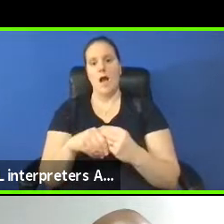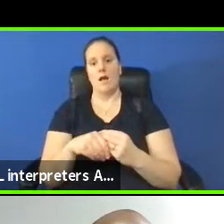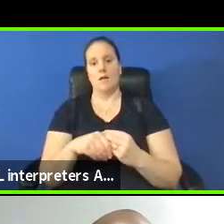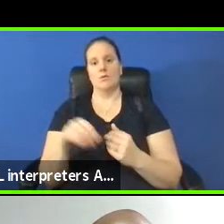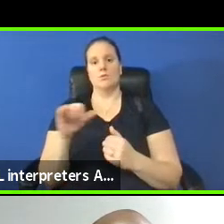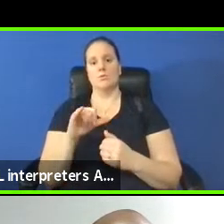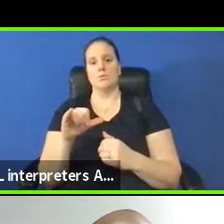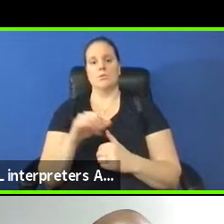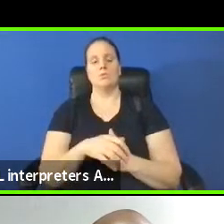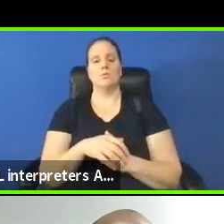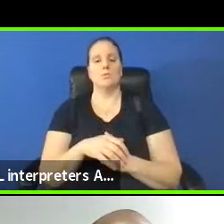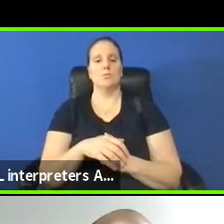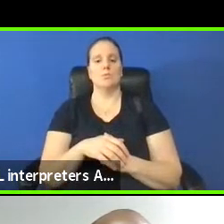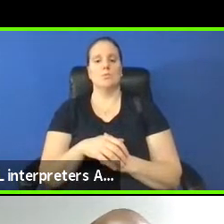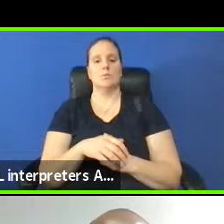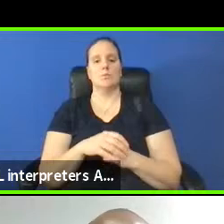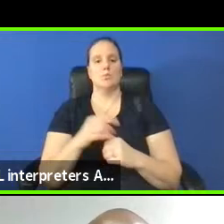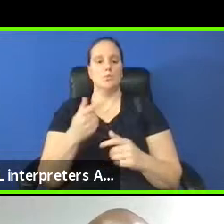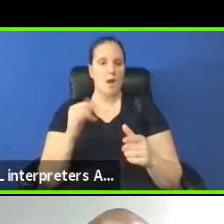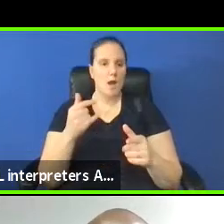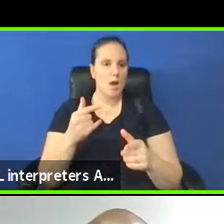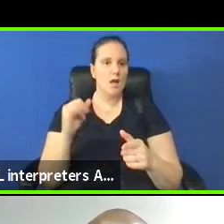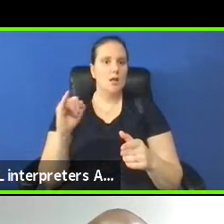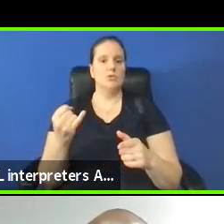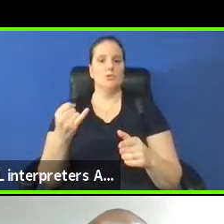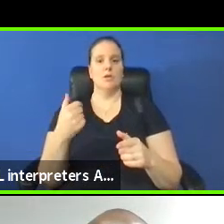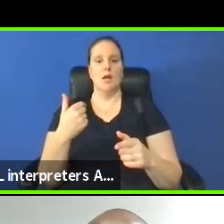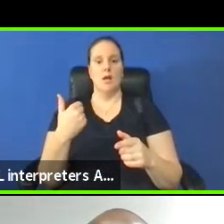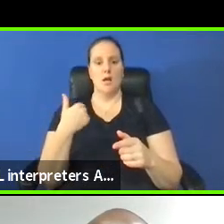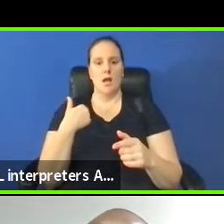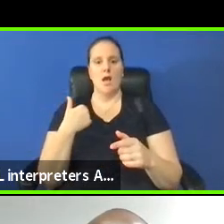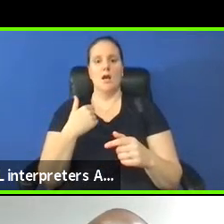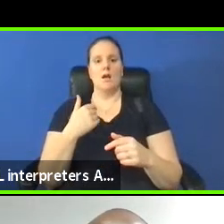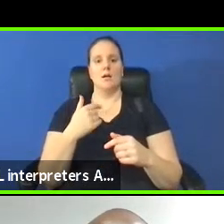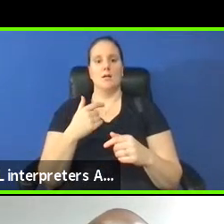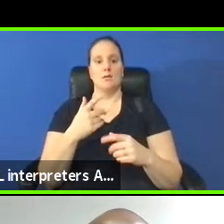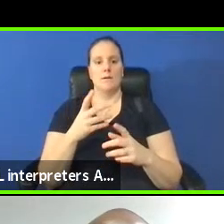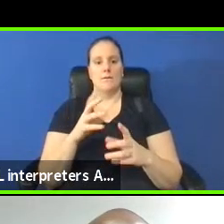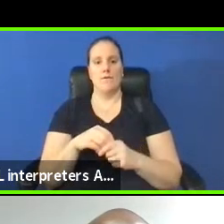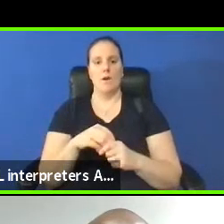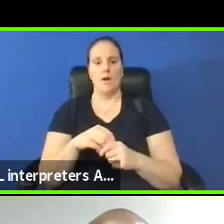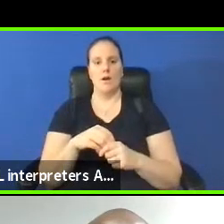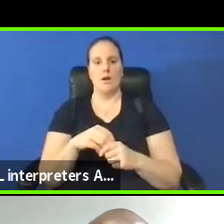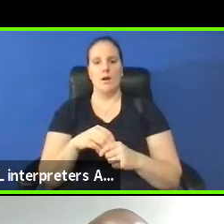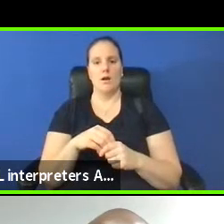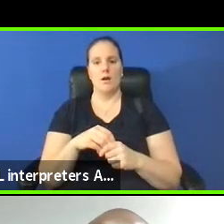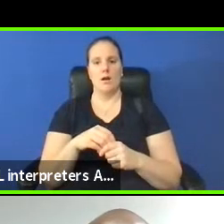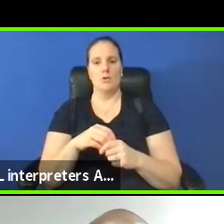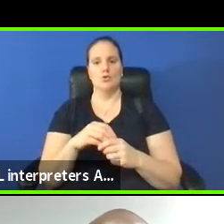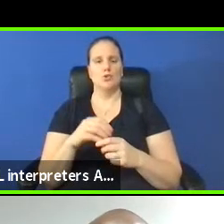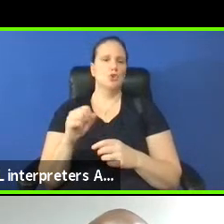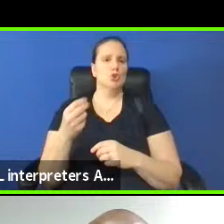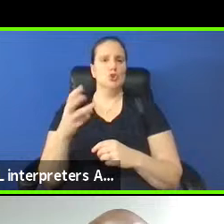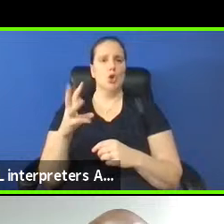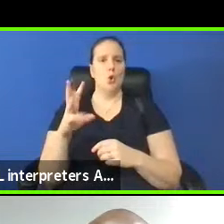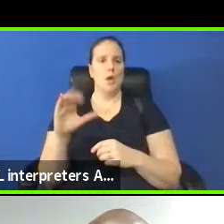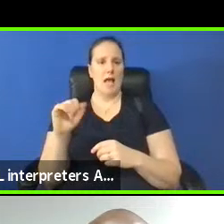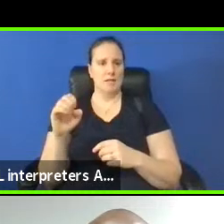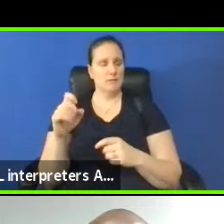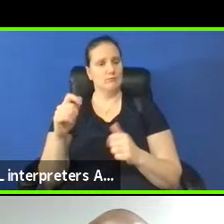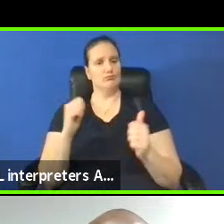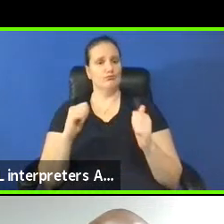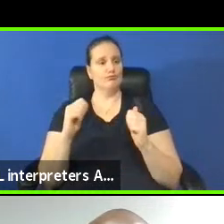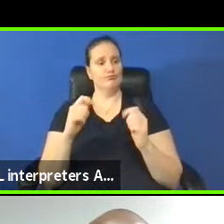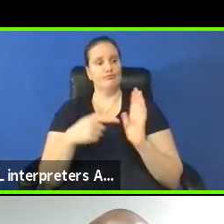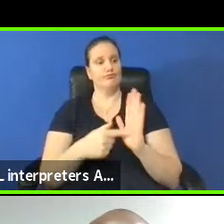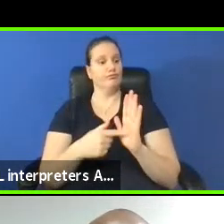team have been invited to sort of showcase the wonderful work coming out of this committee, both